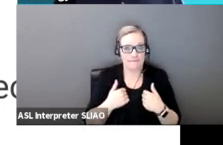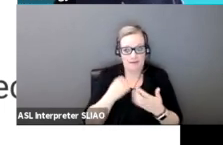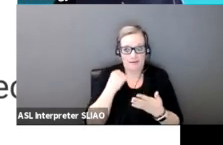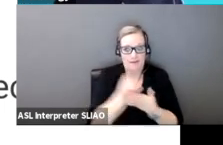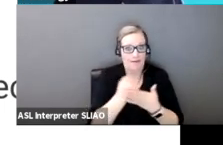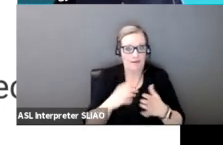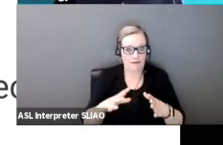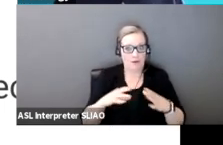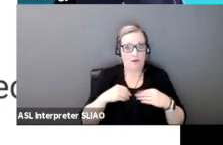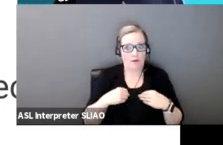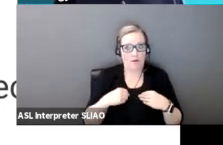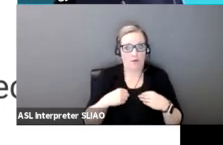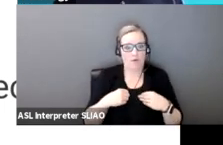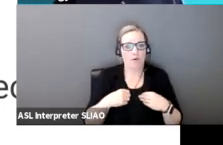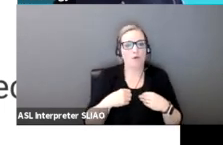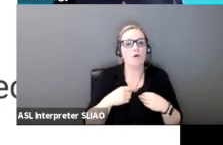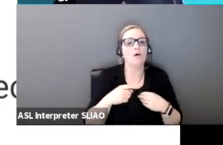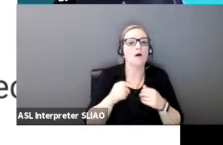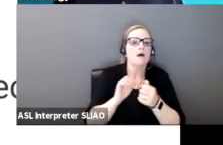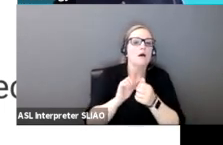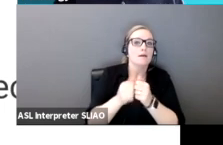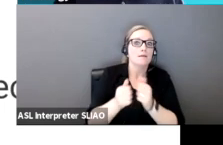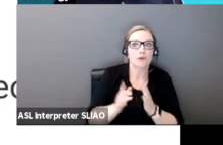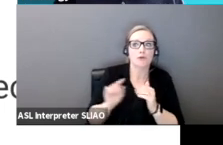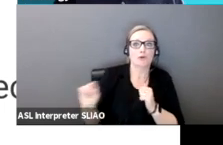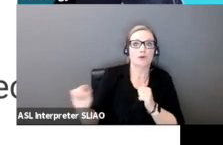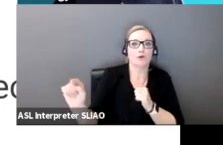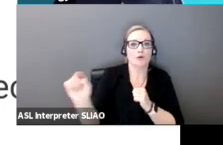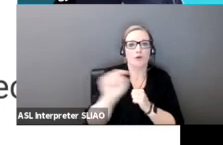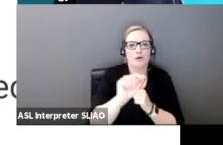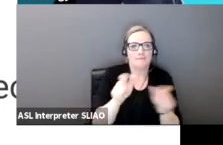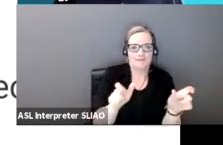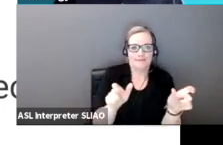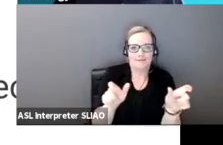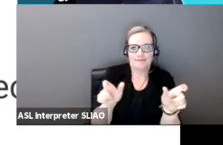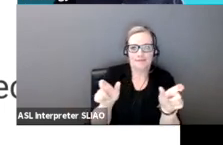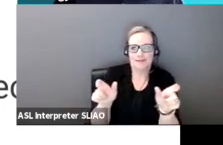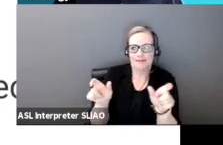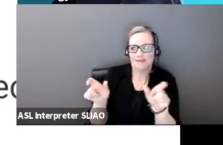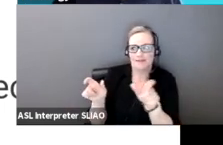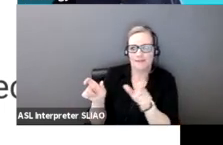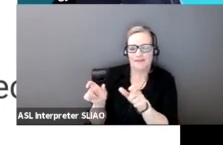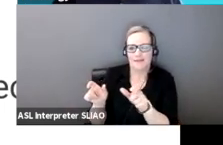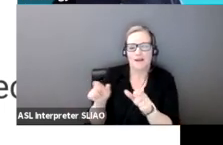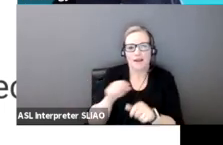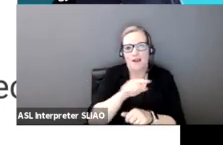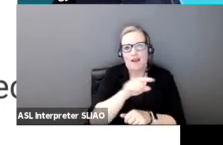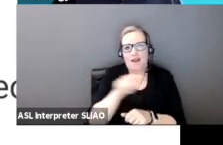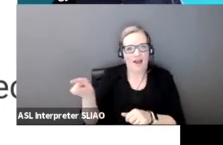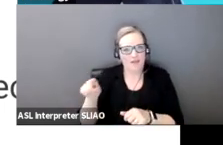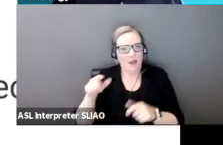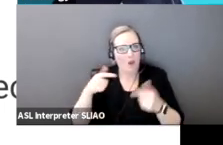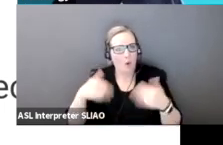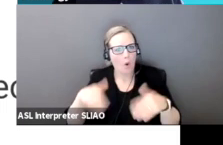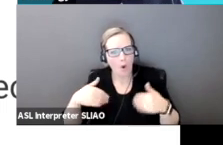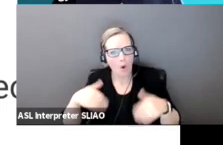this IP? So if you have a sense that it's costing your competitors $100,000 a